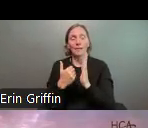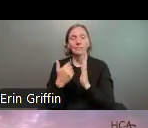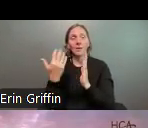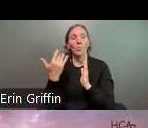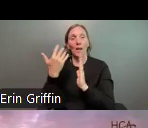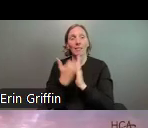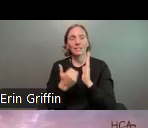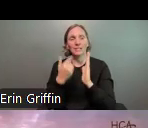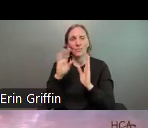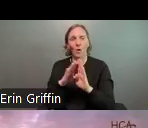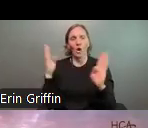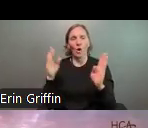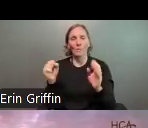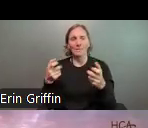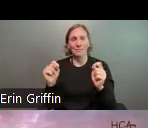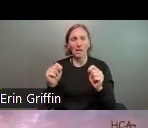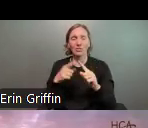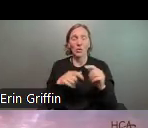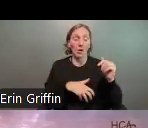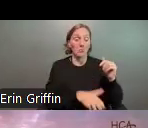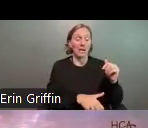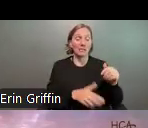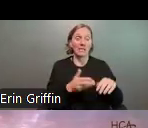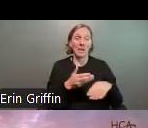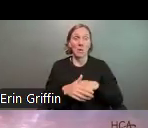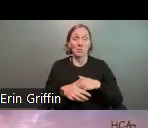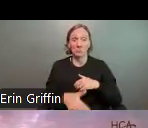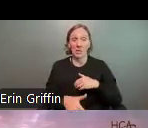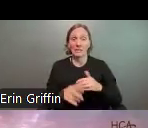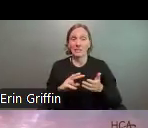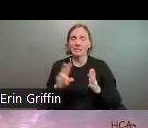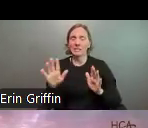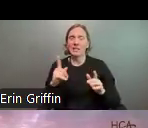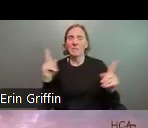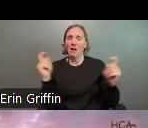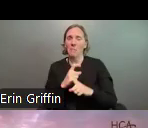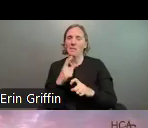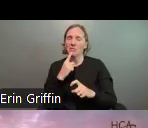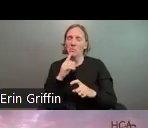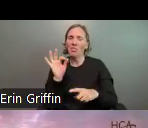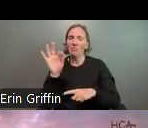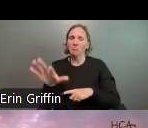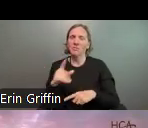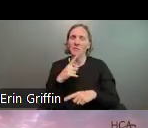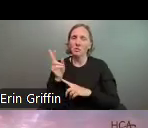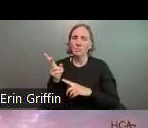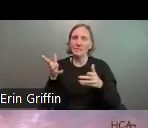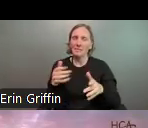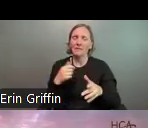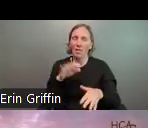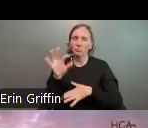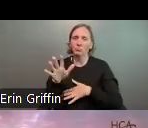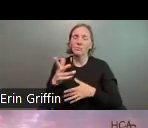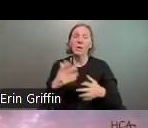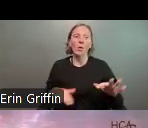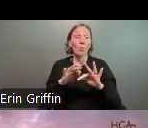So this pregnancy and postpartum can be a little bit of a complicated scenario. So I wanted to bring this one up in our last 2 minutes.